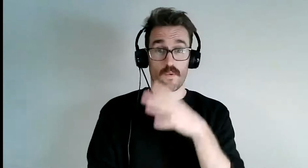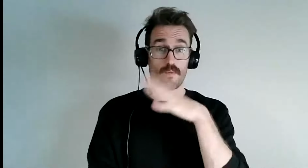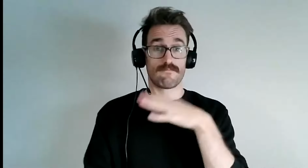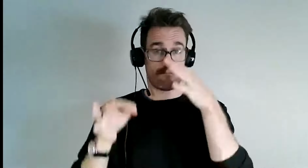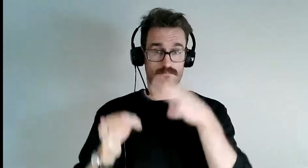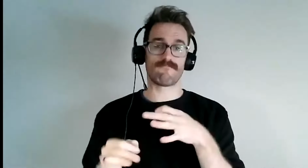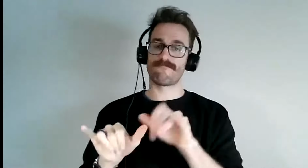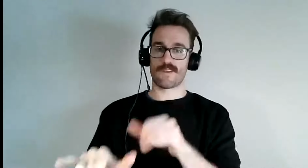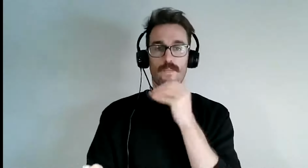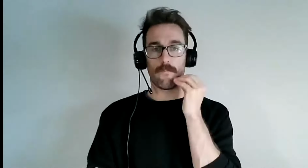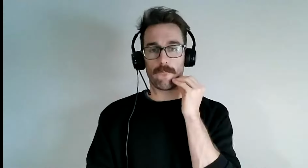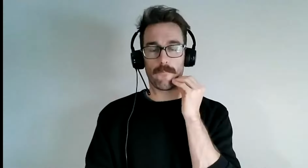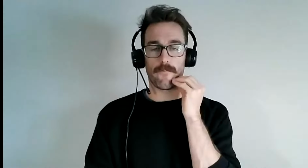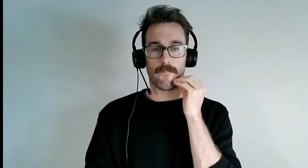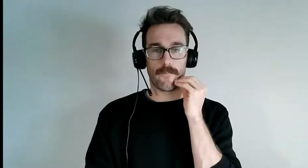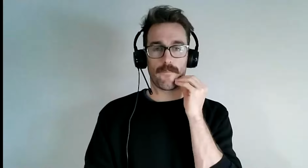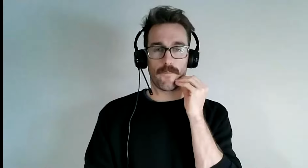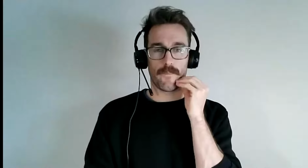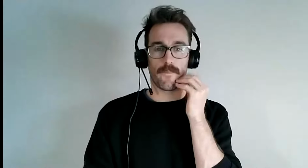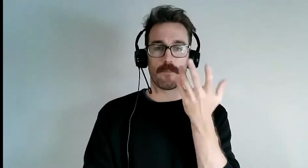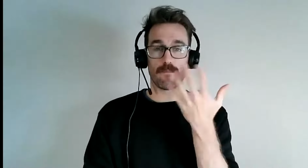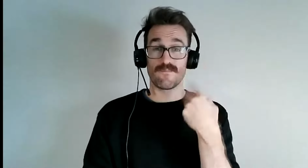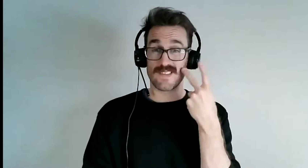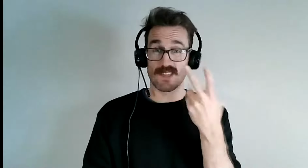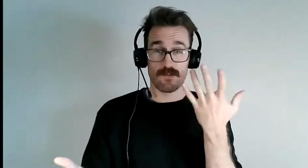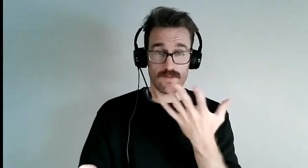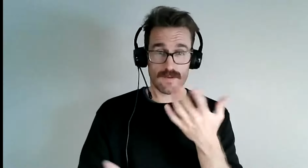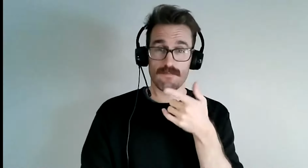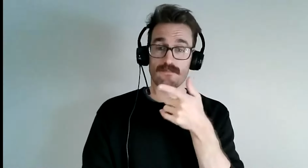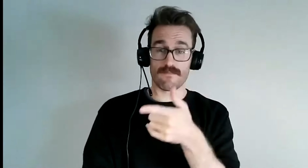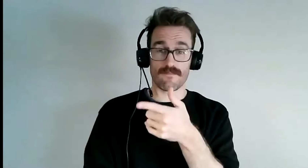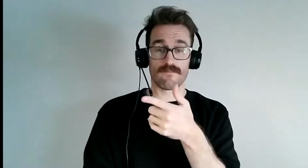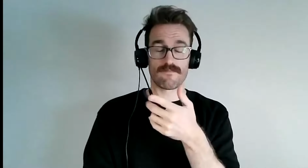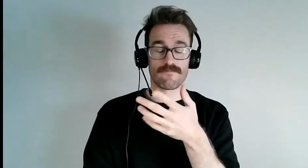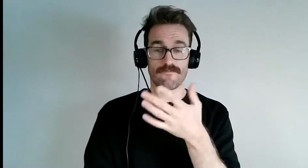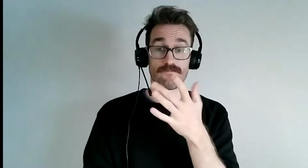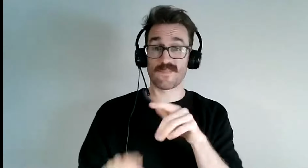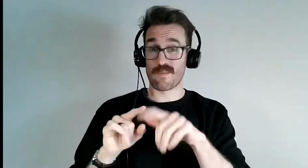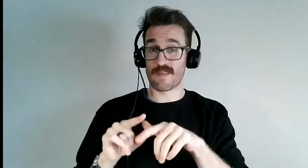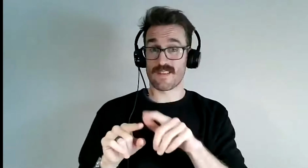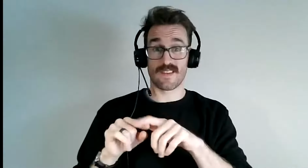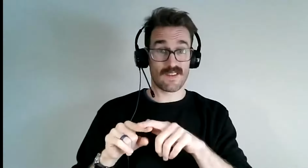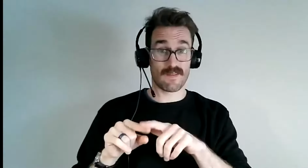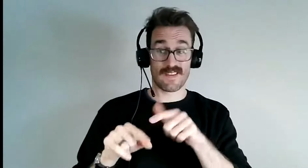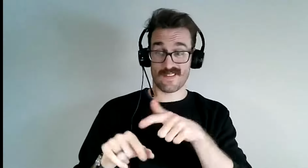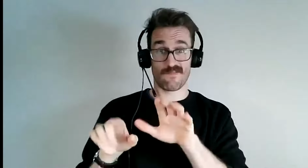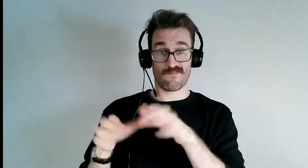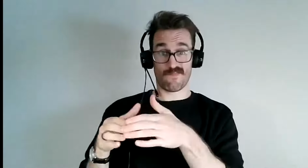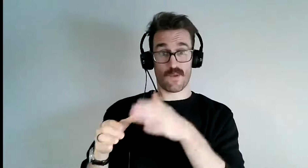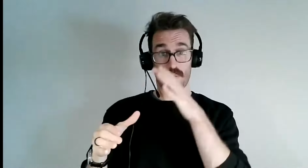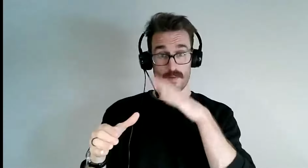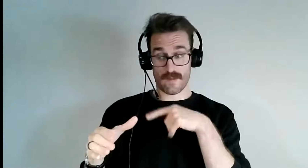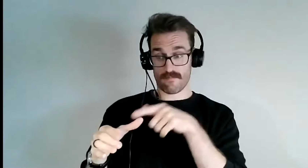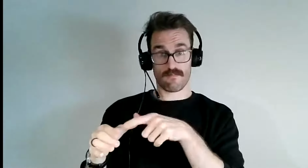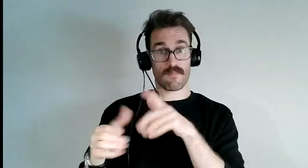home. And with that, what we see is that depending on what happens with this cohort of women moving forward